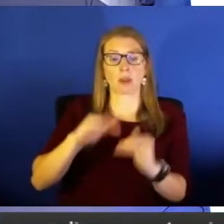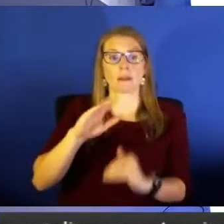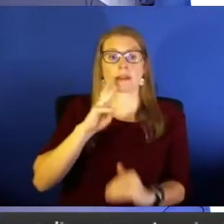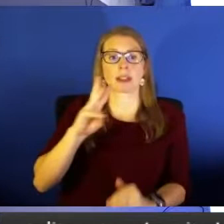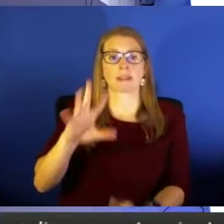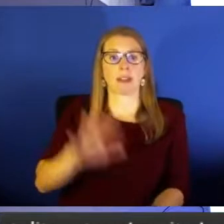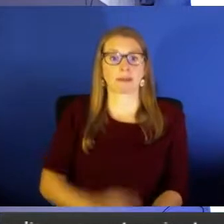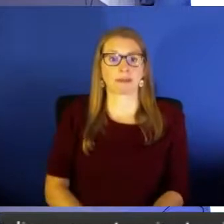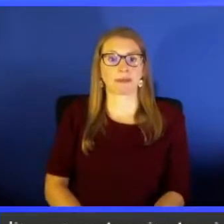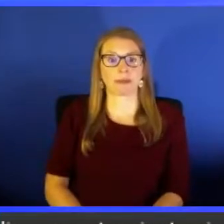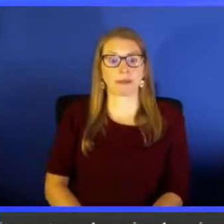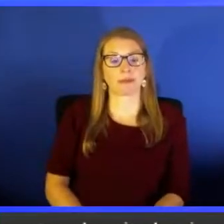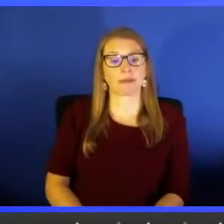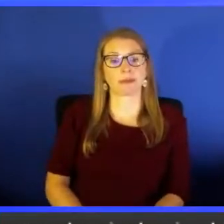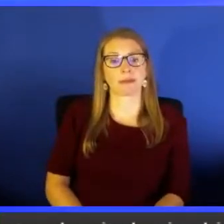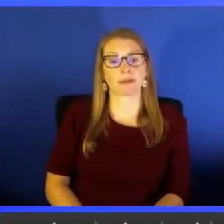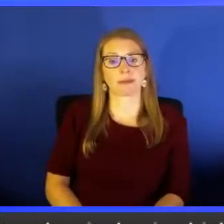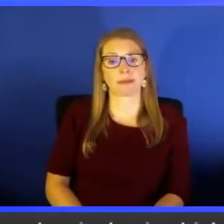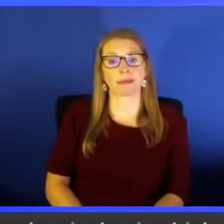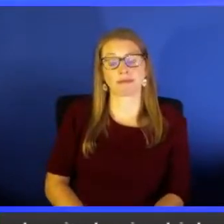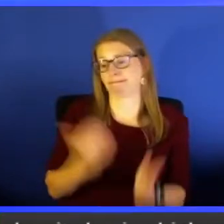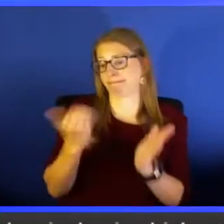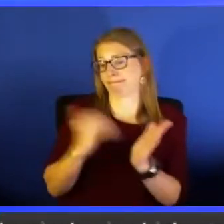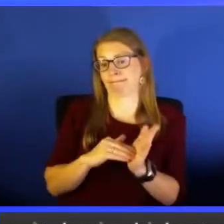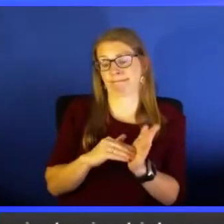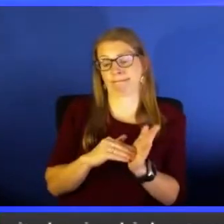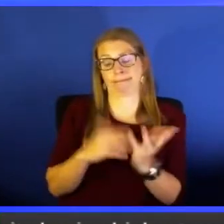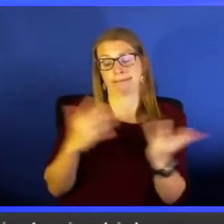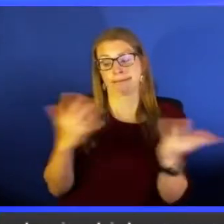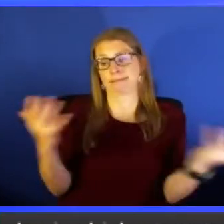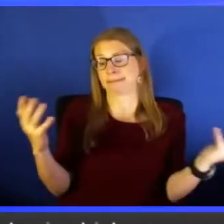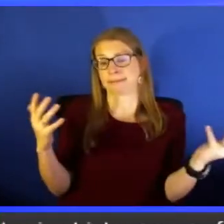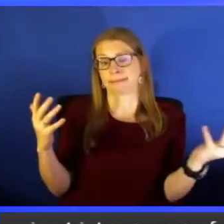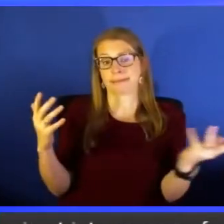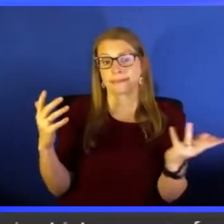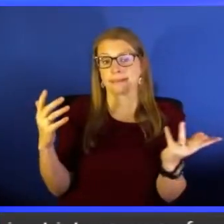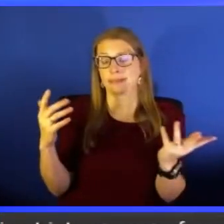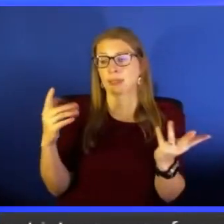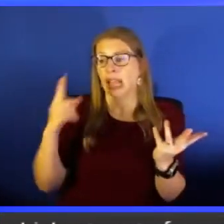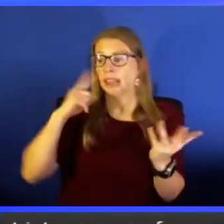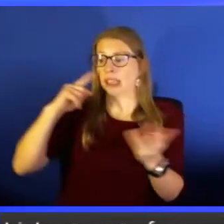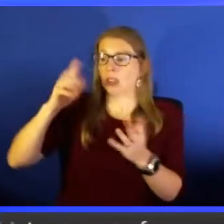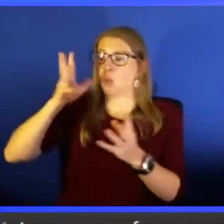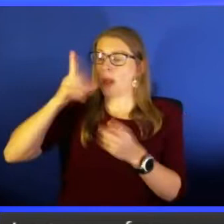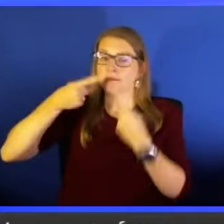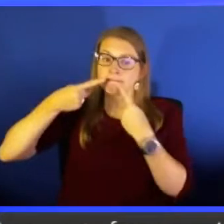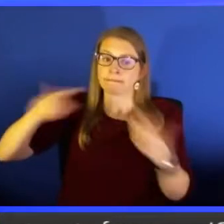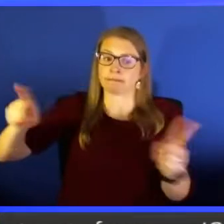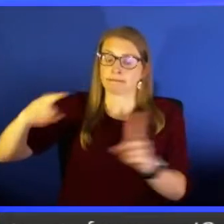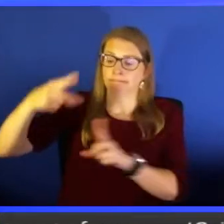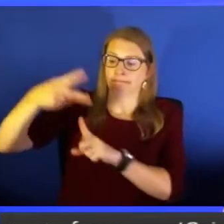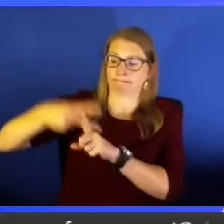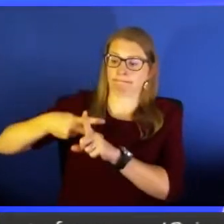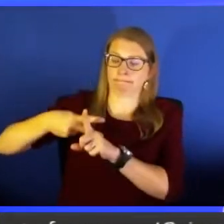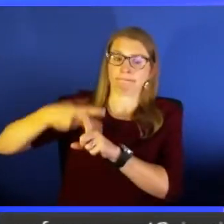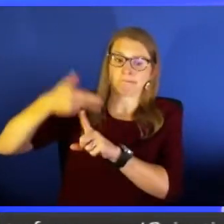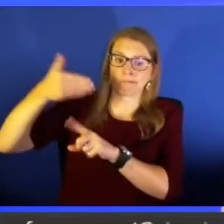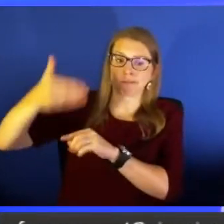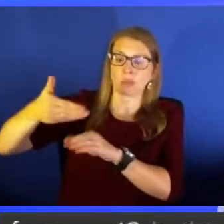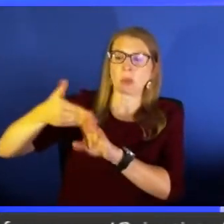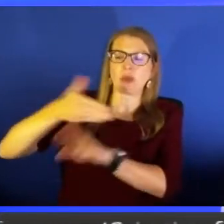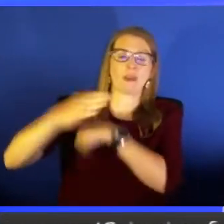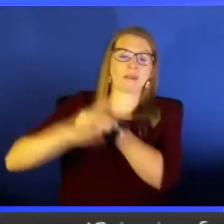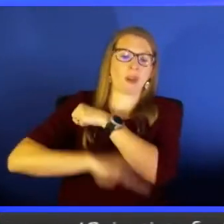65? Yeah, again, I think these are probably coming down within the next few months, probably before the fall. Again, for